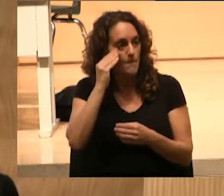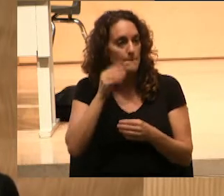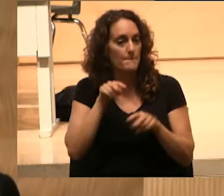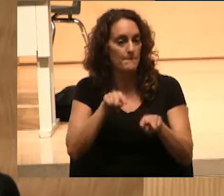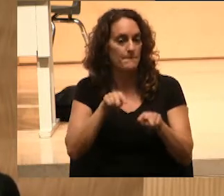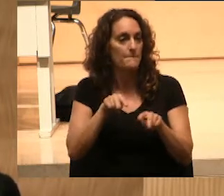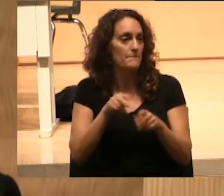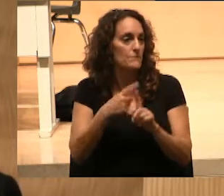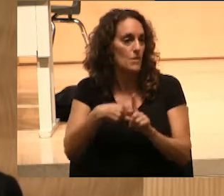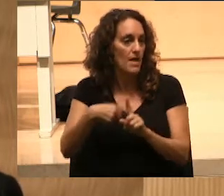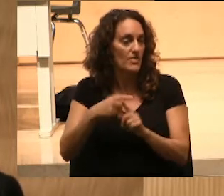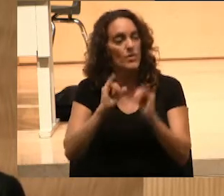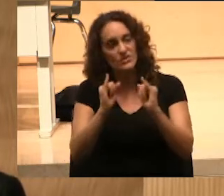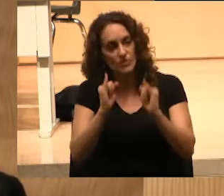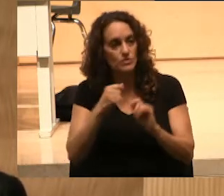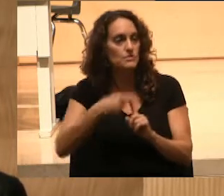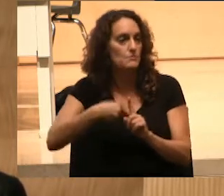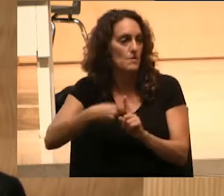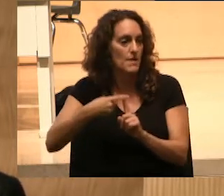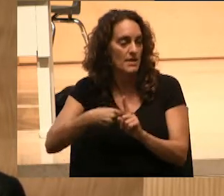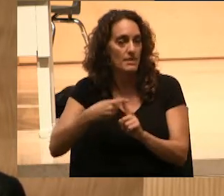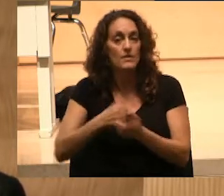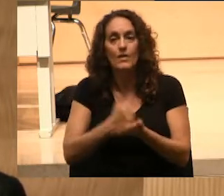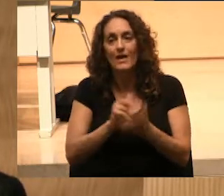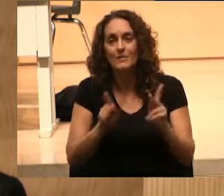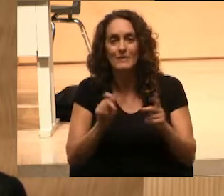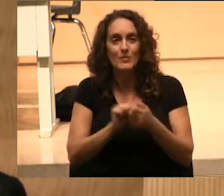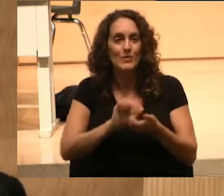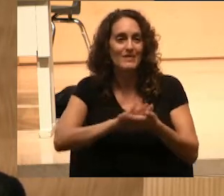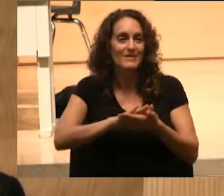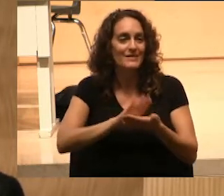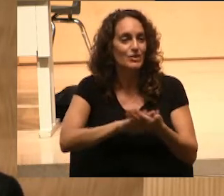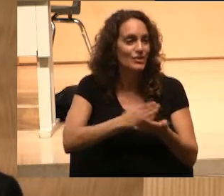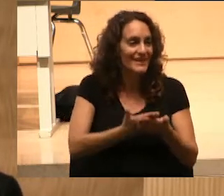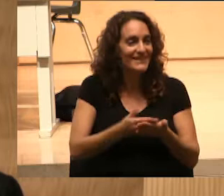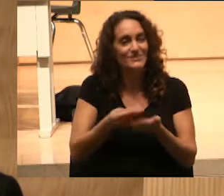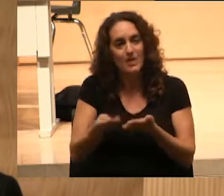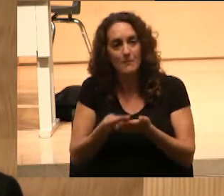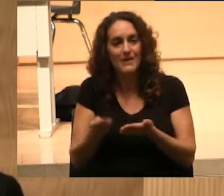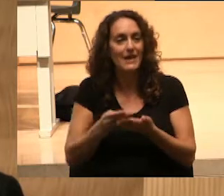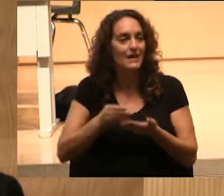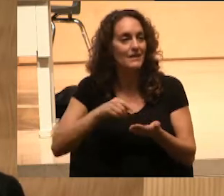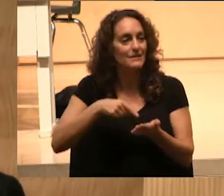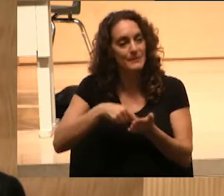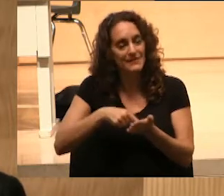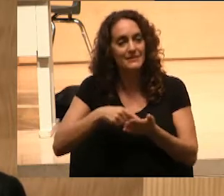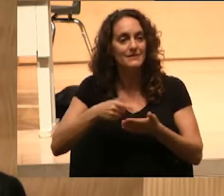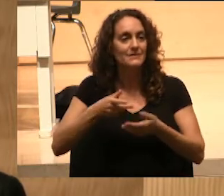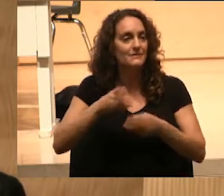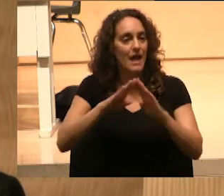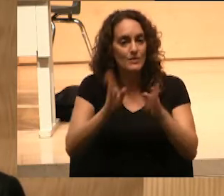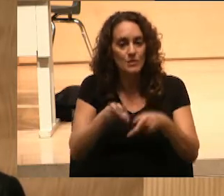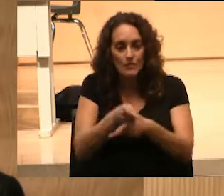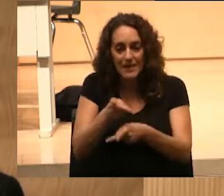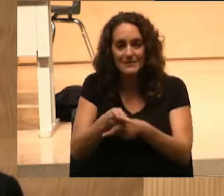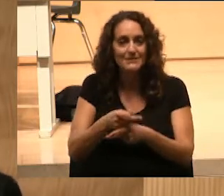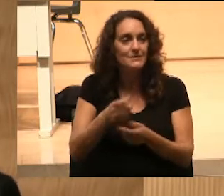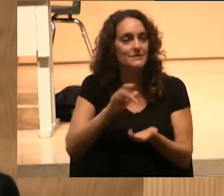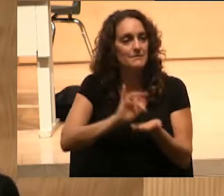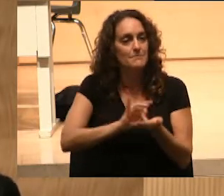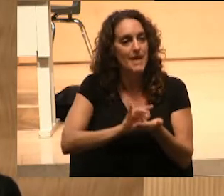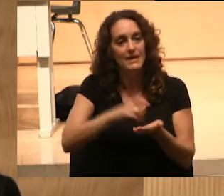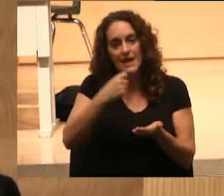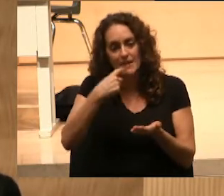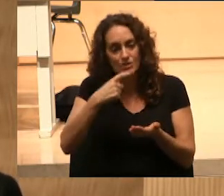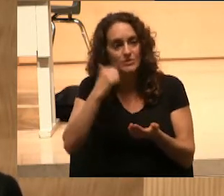month. And we help people with just kind of the basics of cooking, shopping, bill paying, household maintenance, medication monitoring,